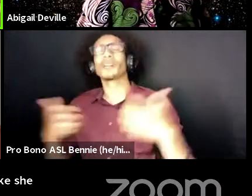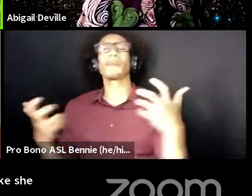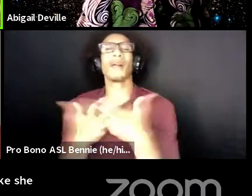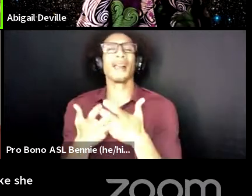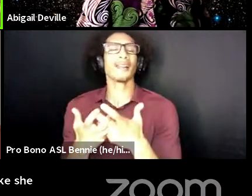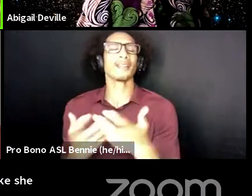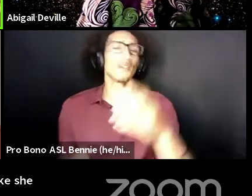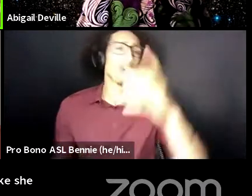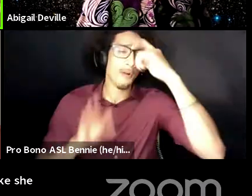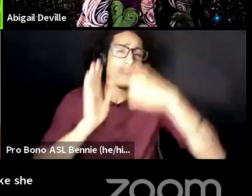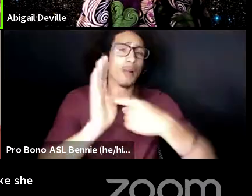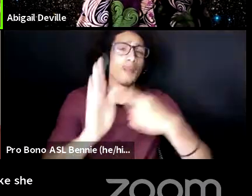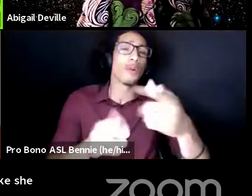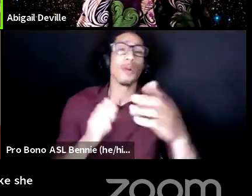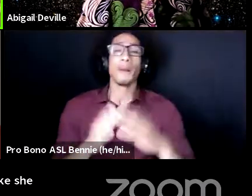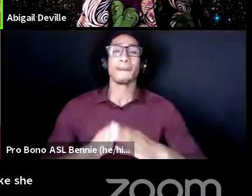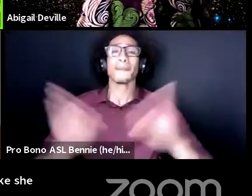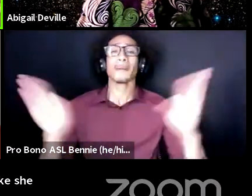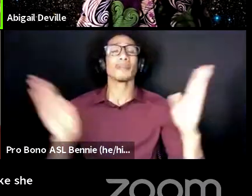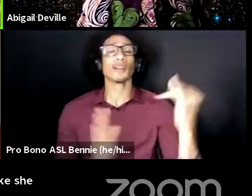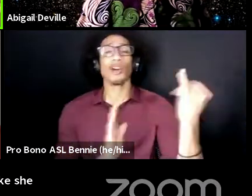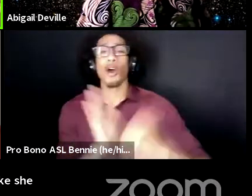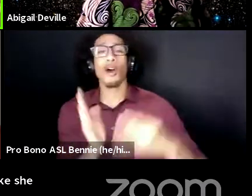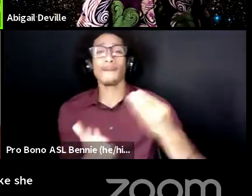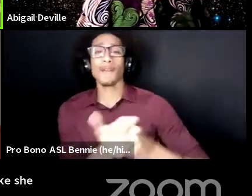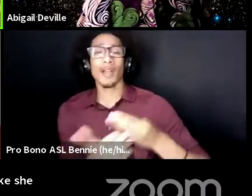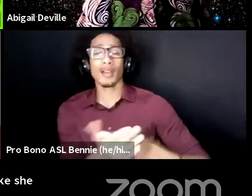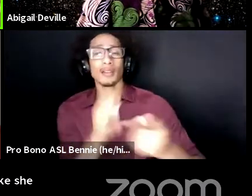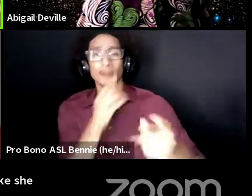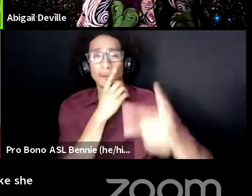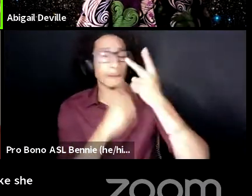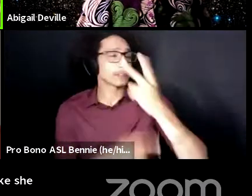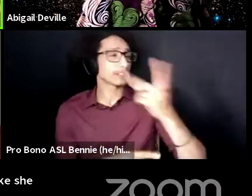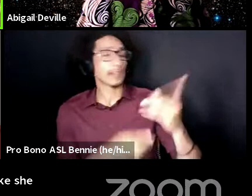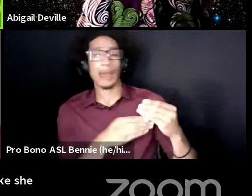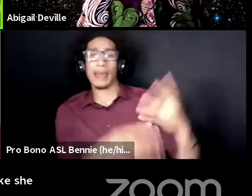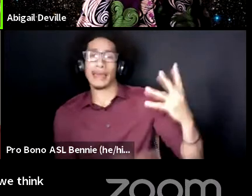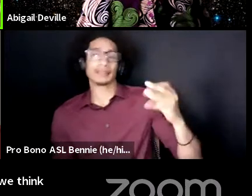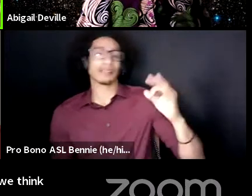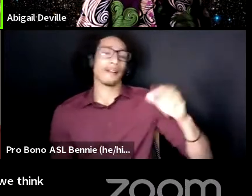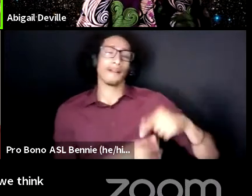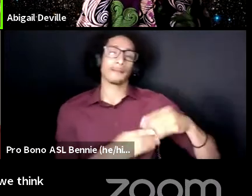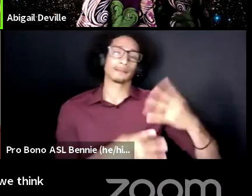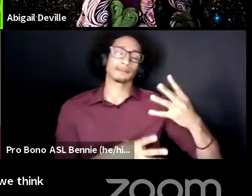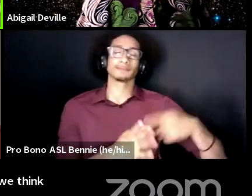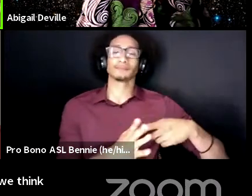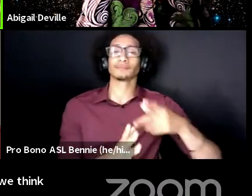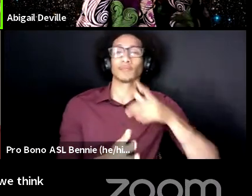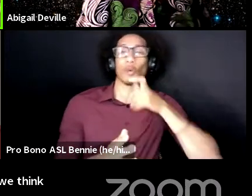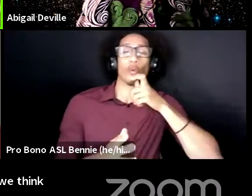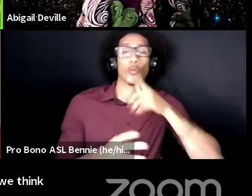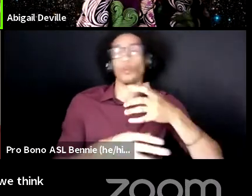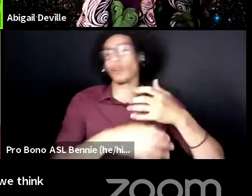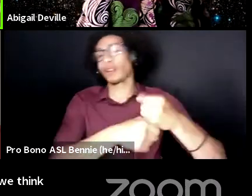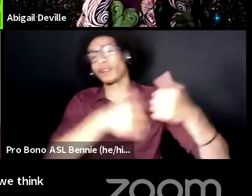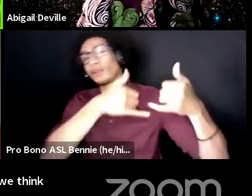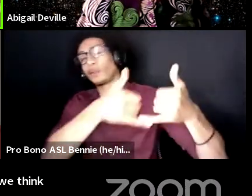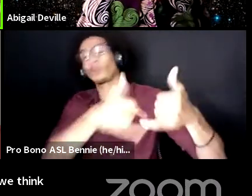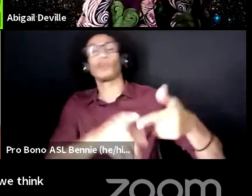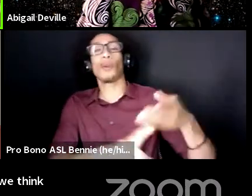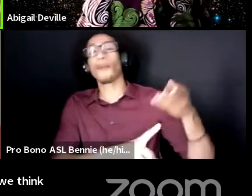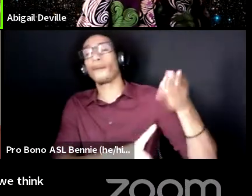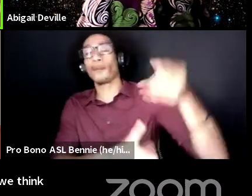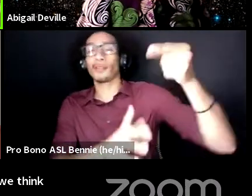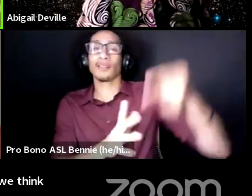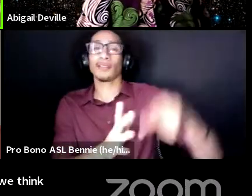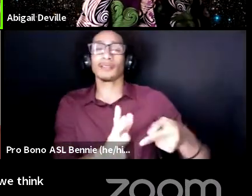and it's like a list of male artists getting these platforms. And we're like, well, such and such could, you know. And so for us, when we're presented